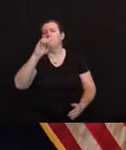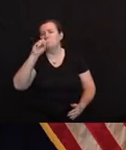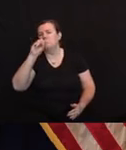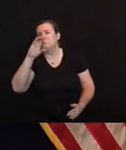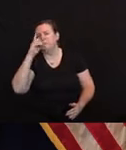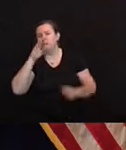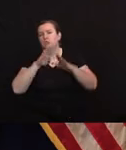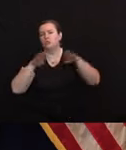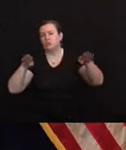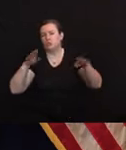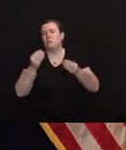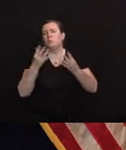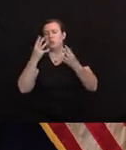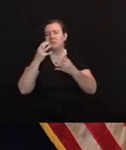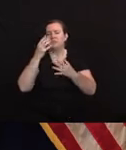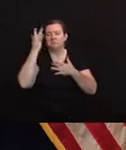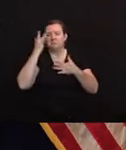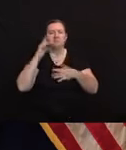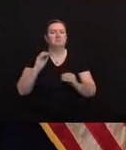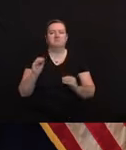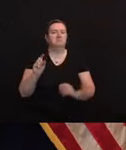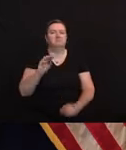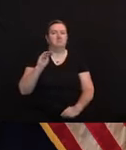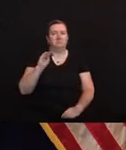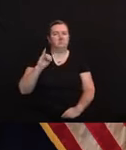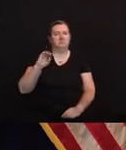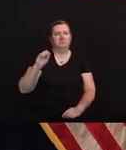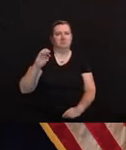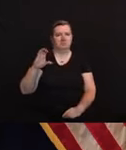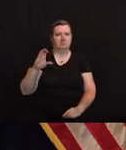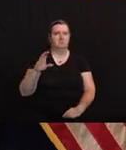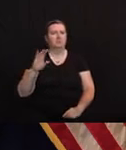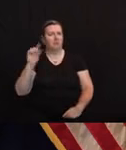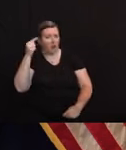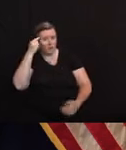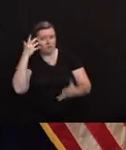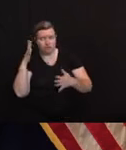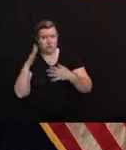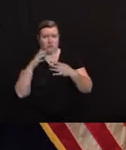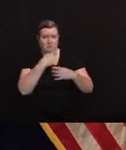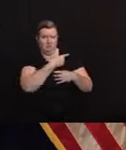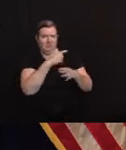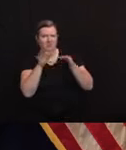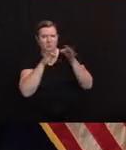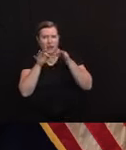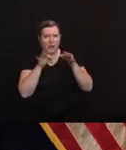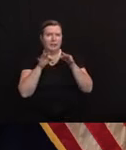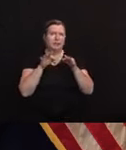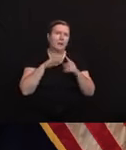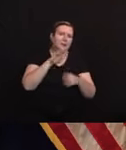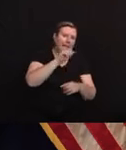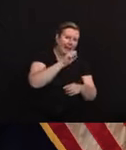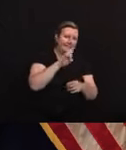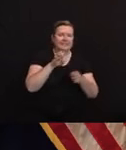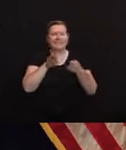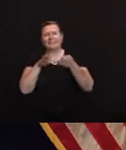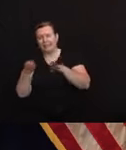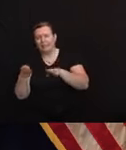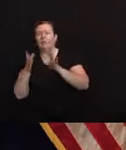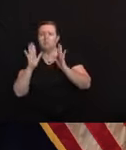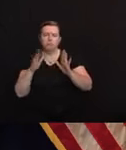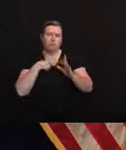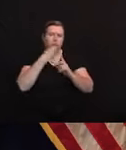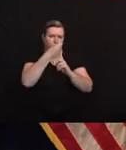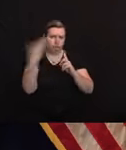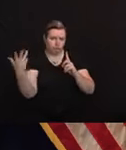inflammatory syndrome in children. The governor reviewed the new cases and deaths reported today. In terms of